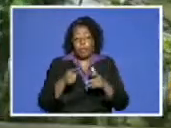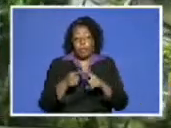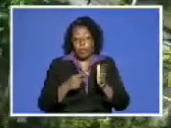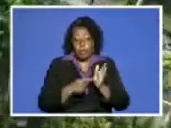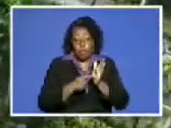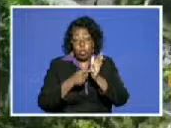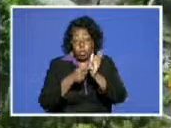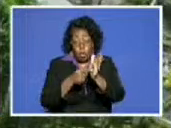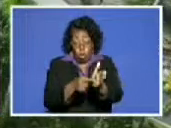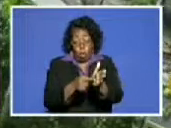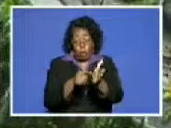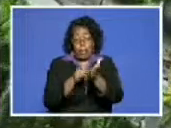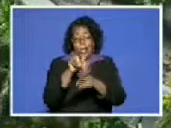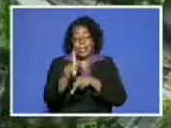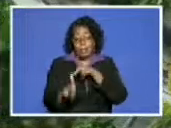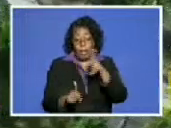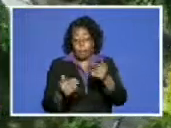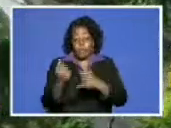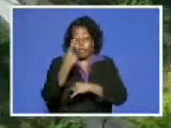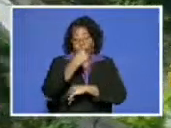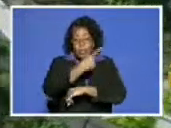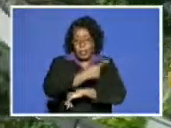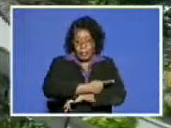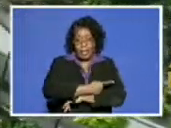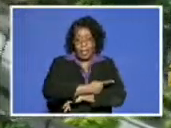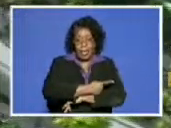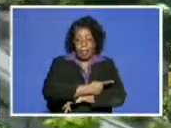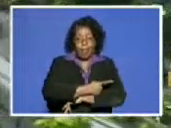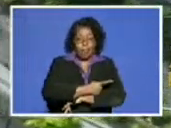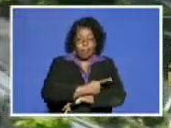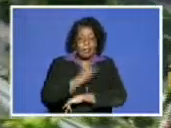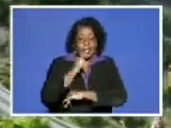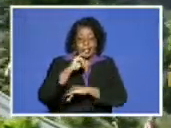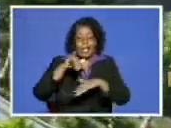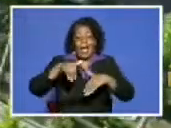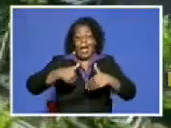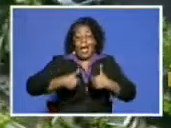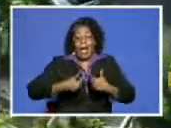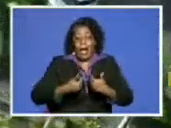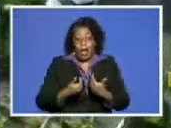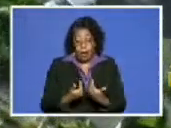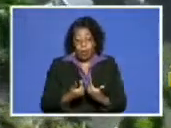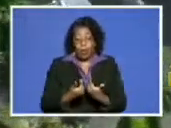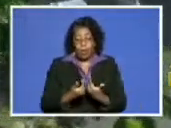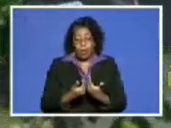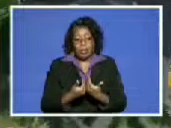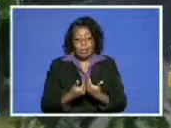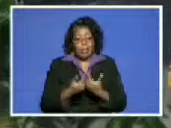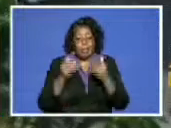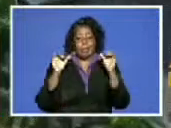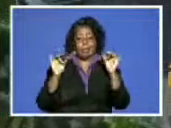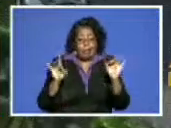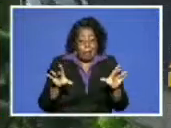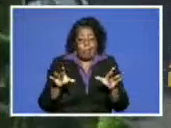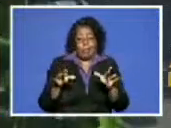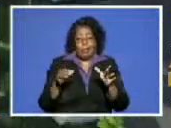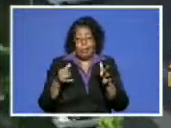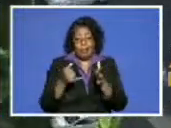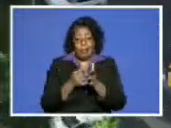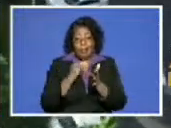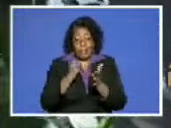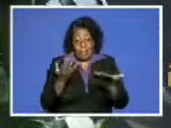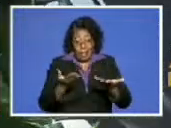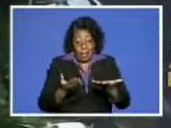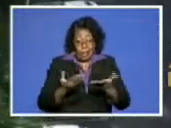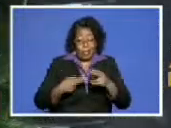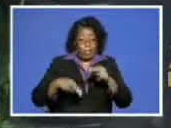the media and the public today is pretty much just how horrible it is here at the hospital in terms of the